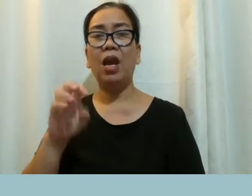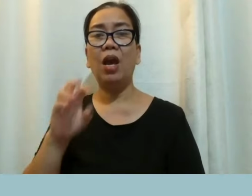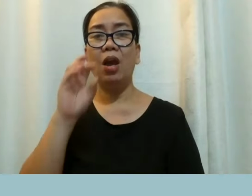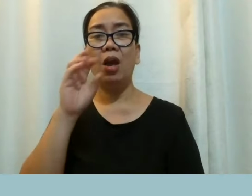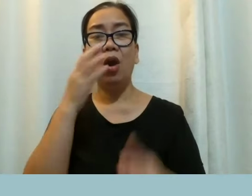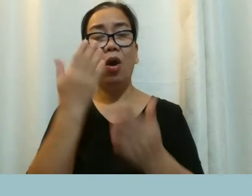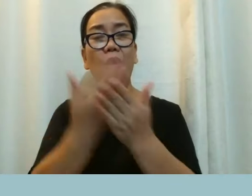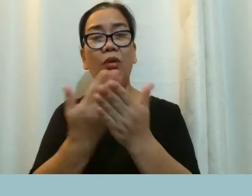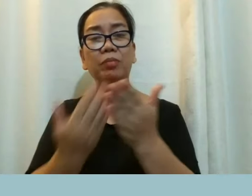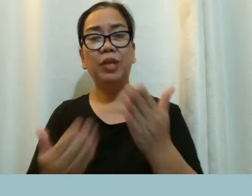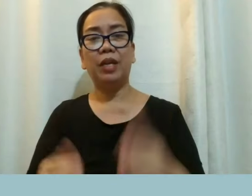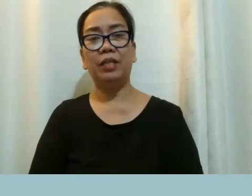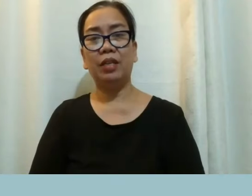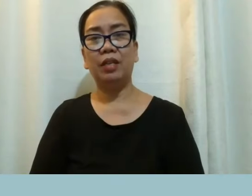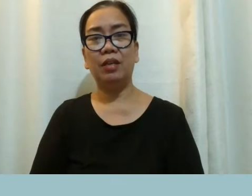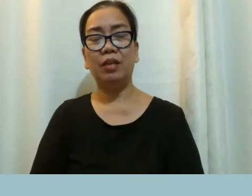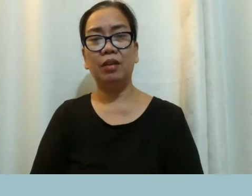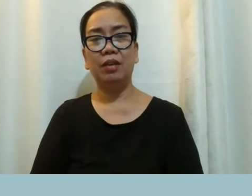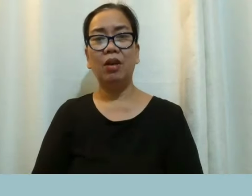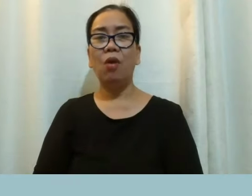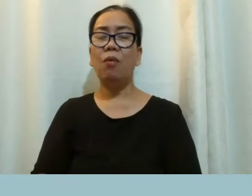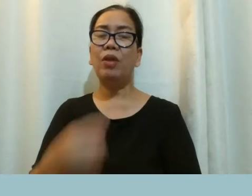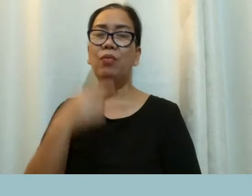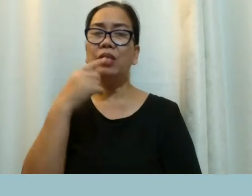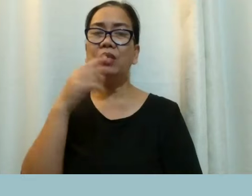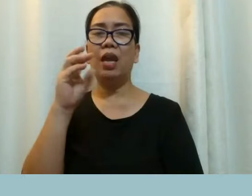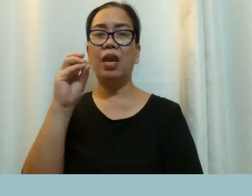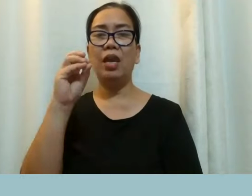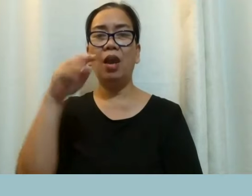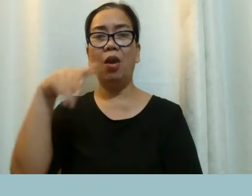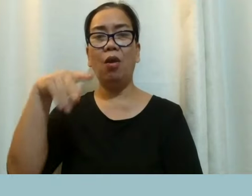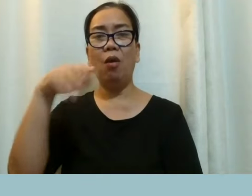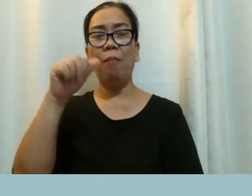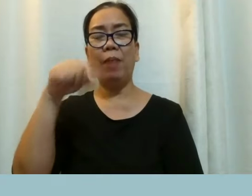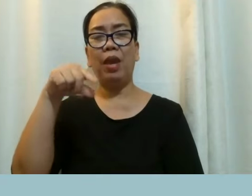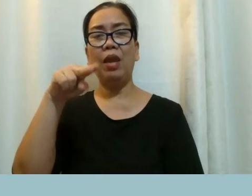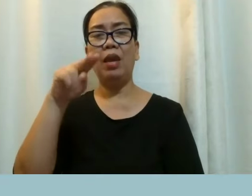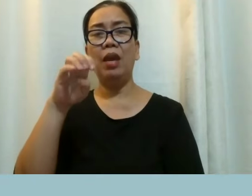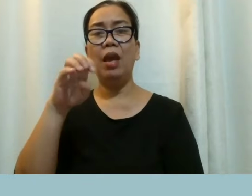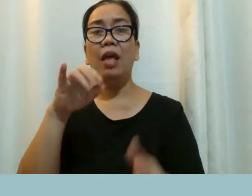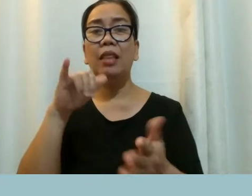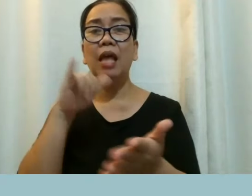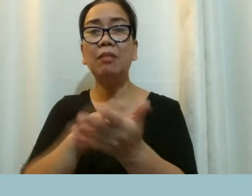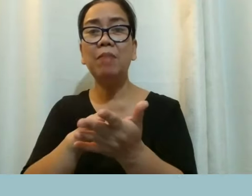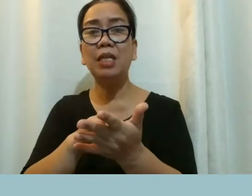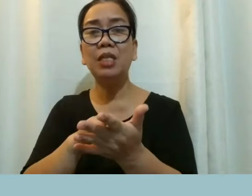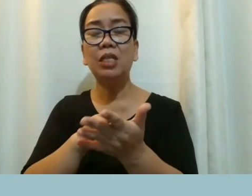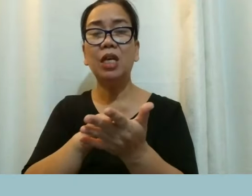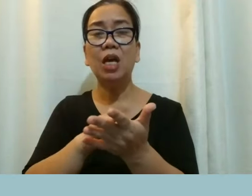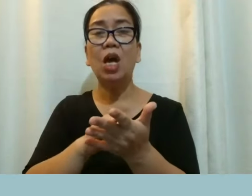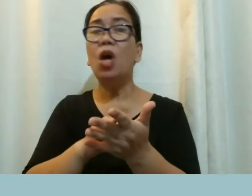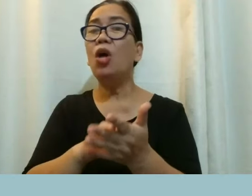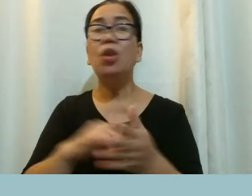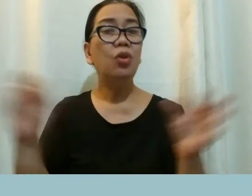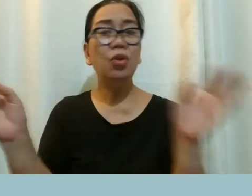opaque objects. When we say opaque, that